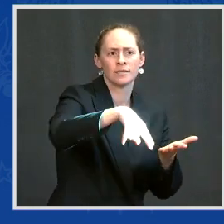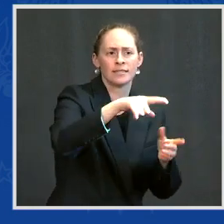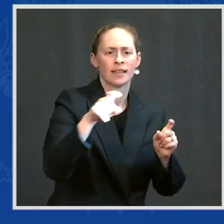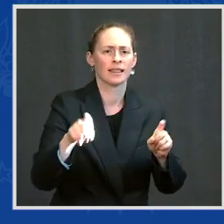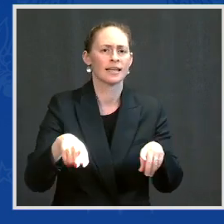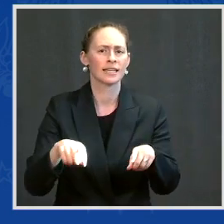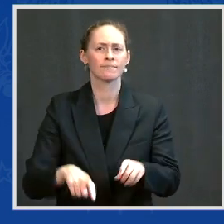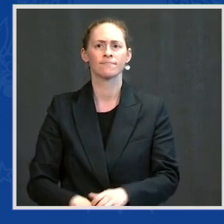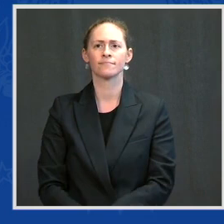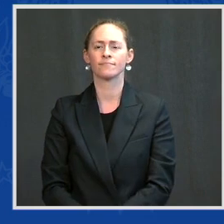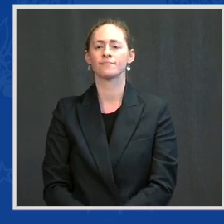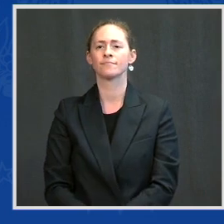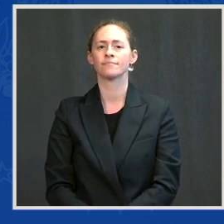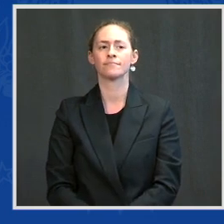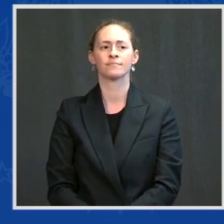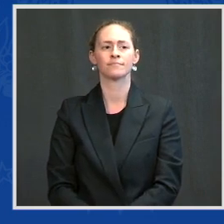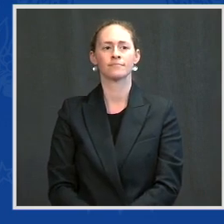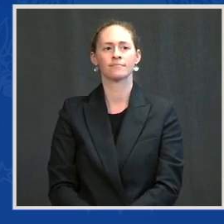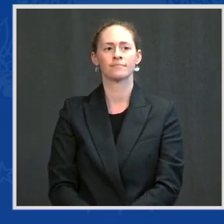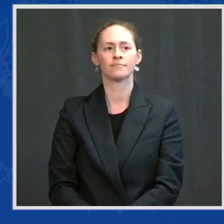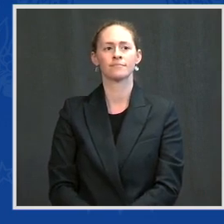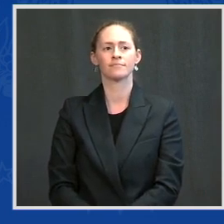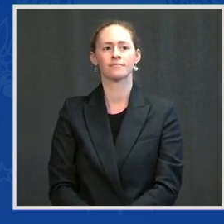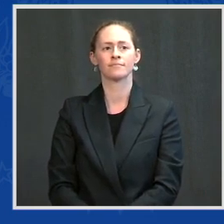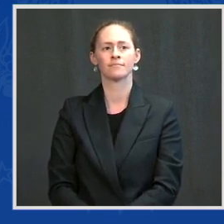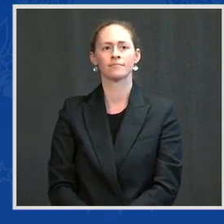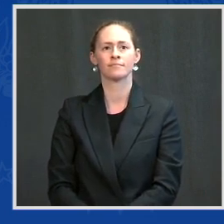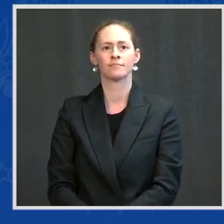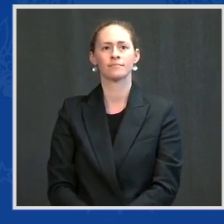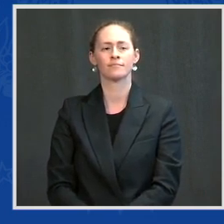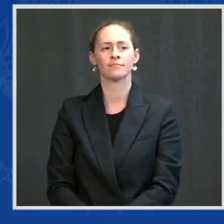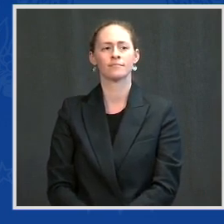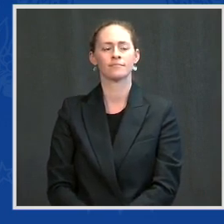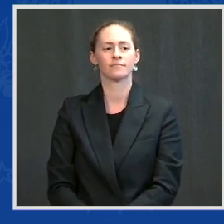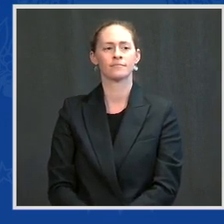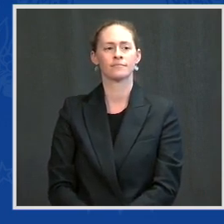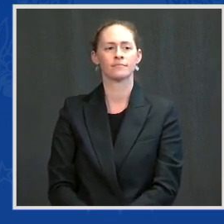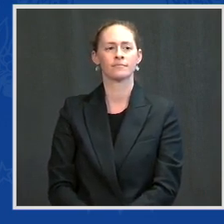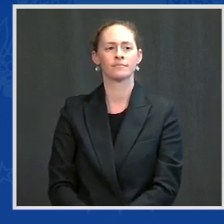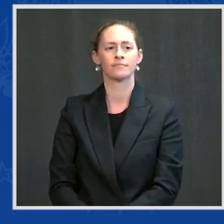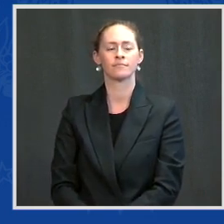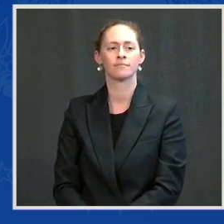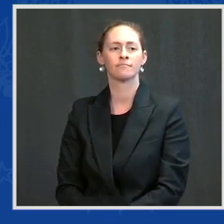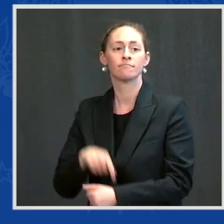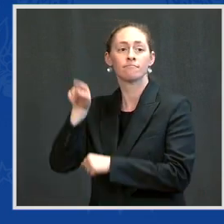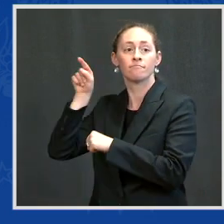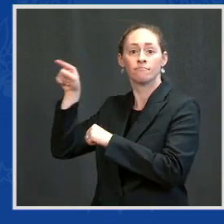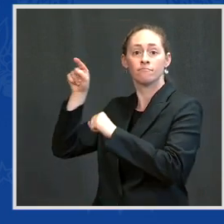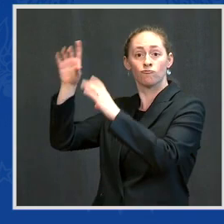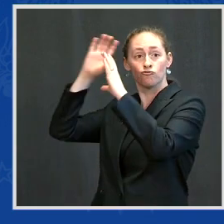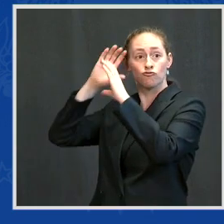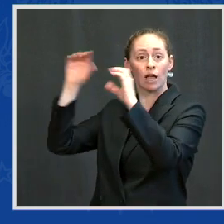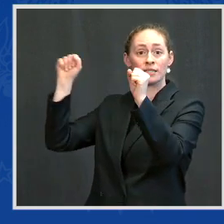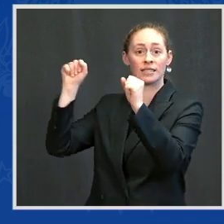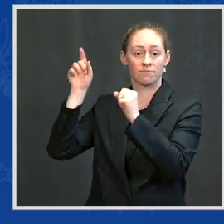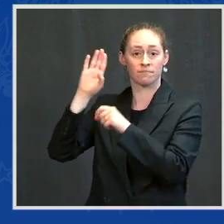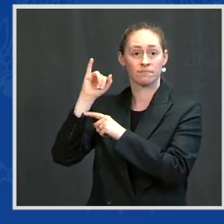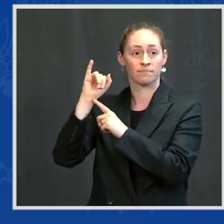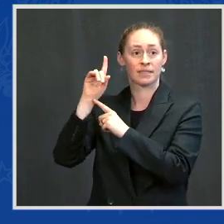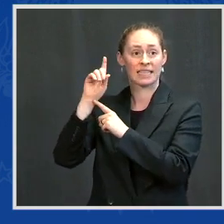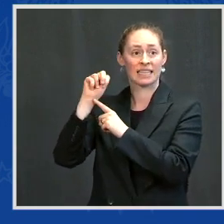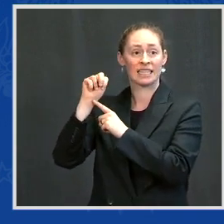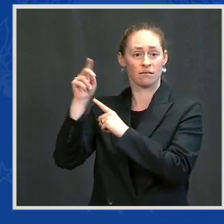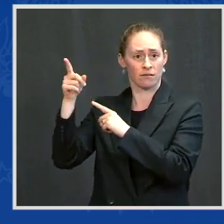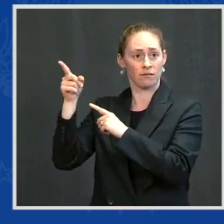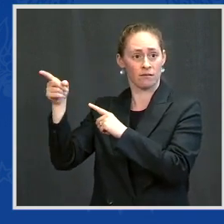alliance, President Biden decided to provide vaccines to the servicemen